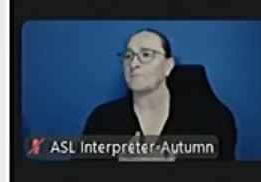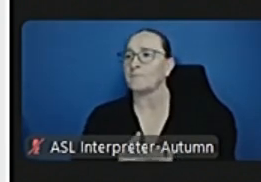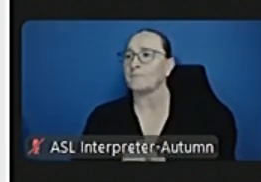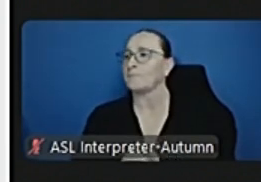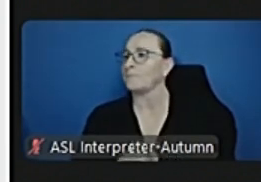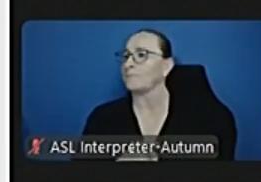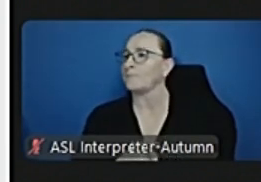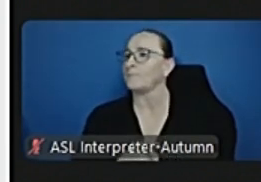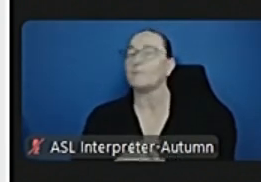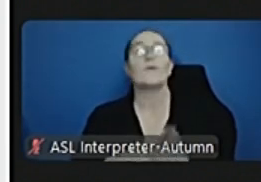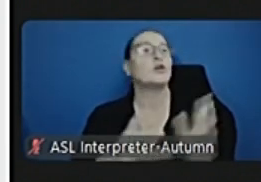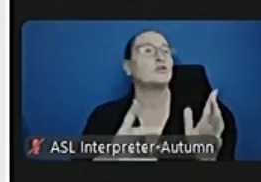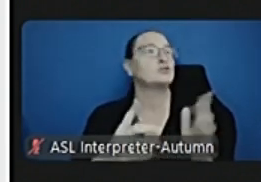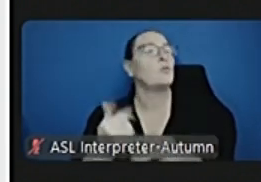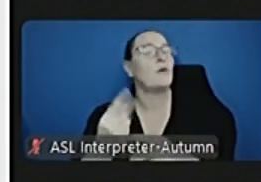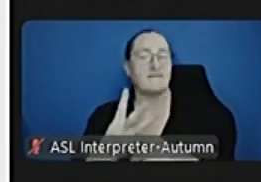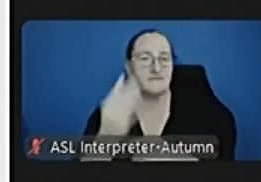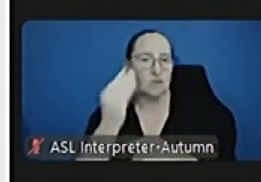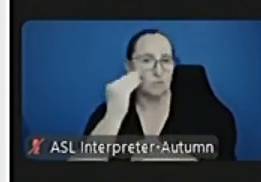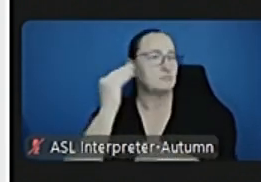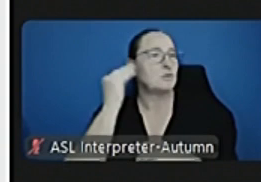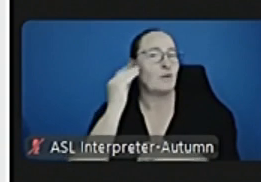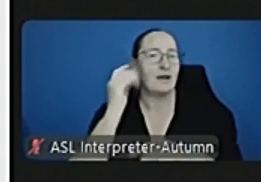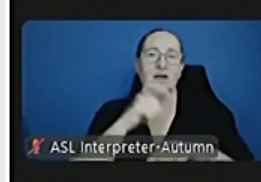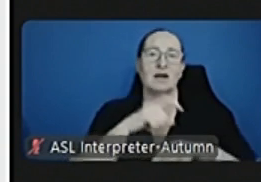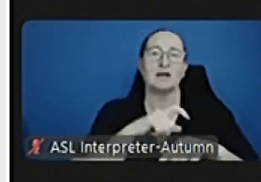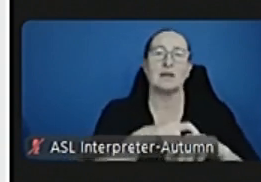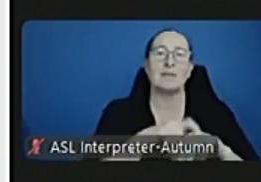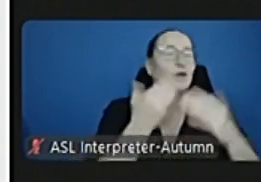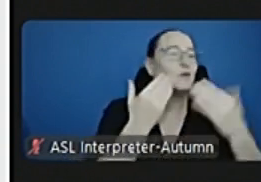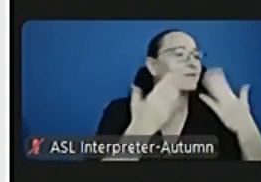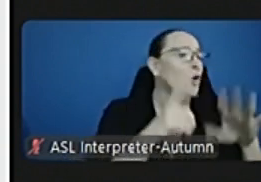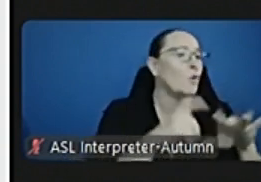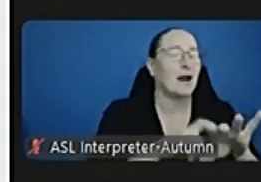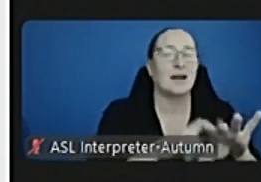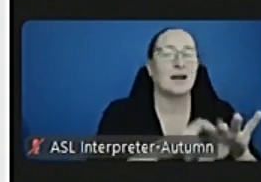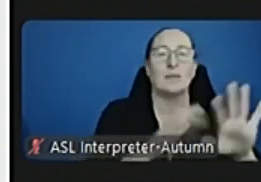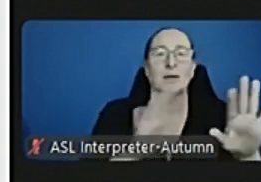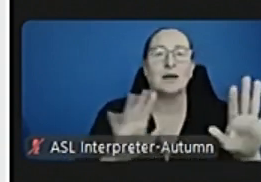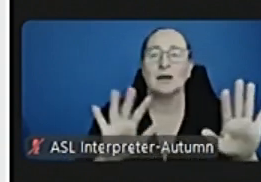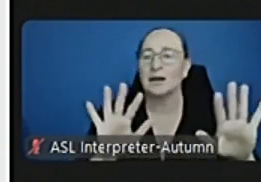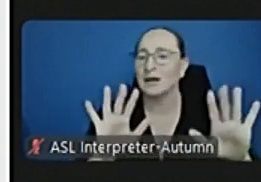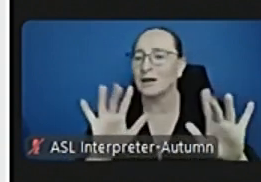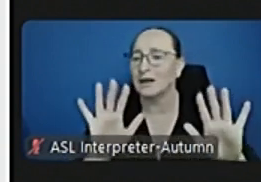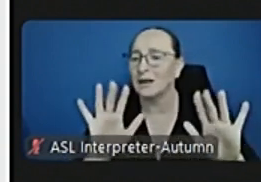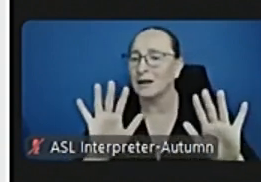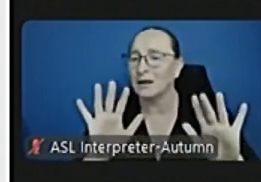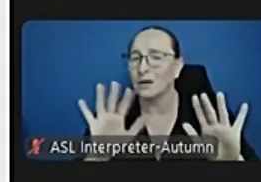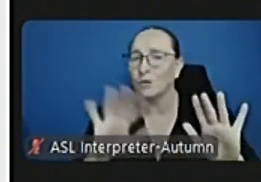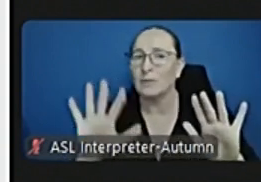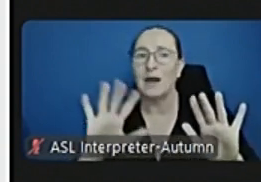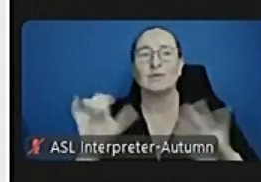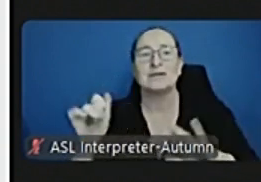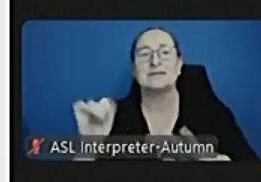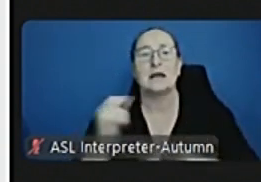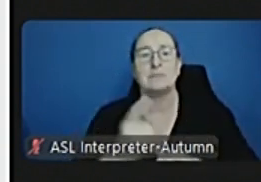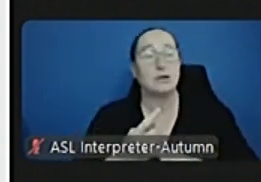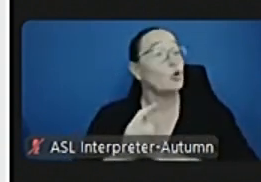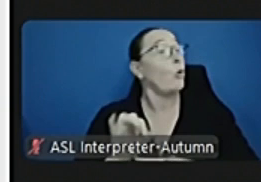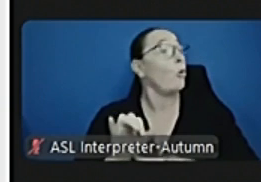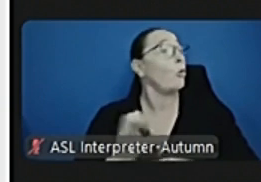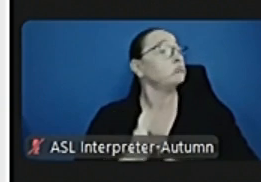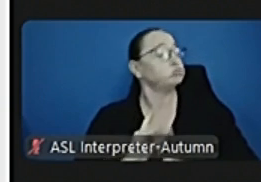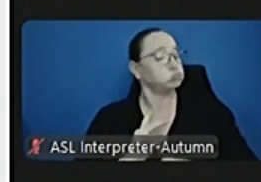key takeaways, and we have some time yet? I don't even know where I'm at. Yes, we have about 10 minutes. Oh, good. That's pretty darn